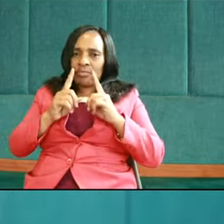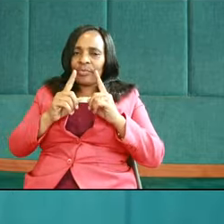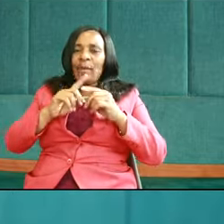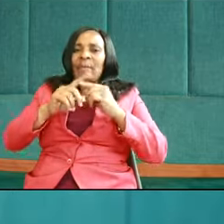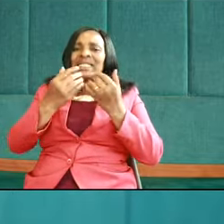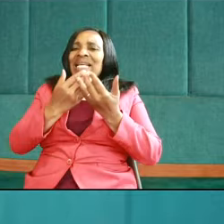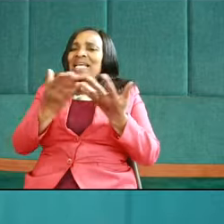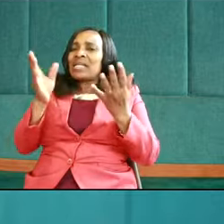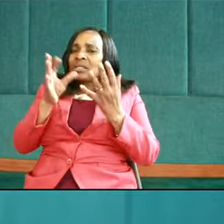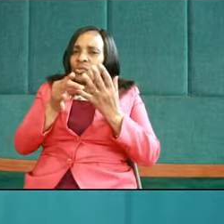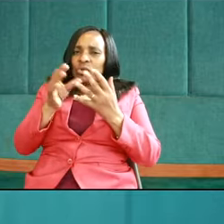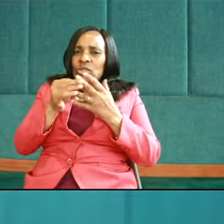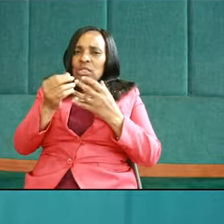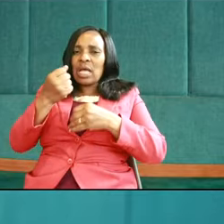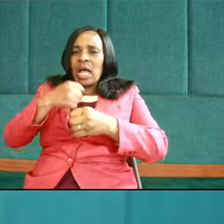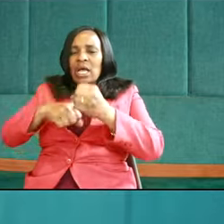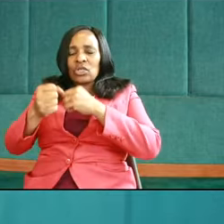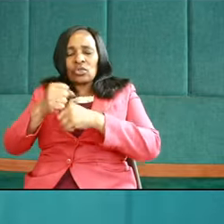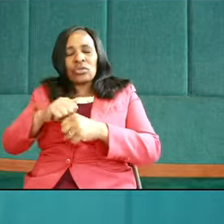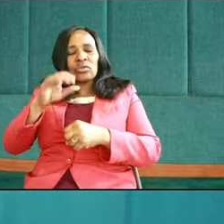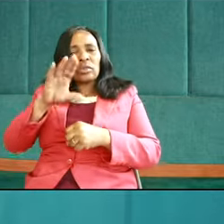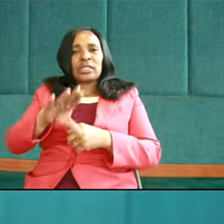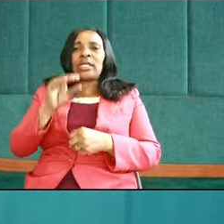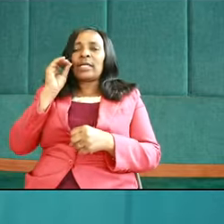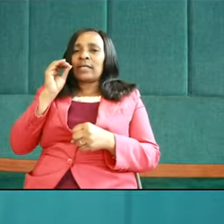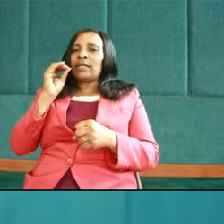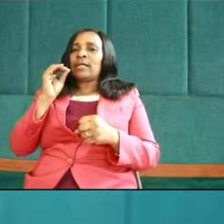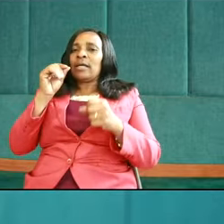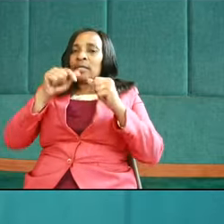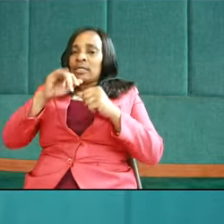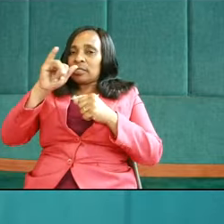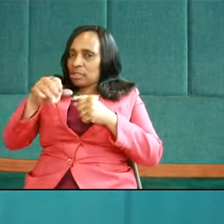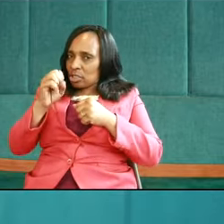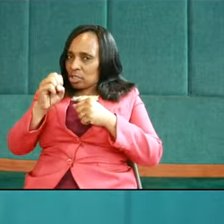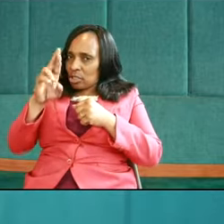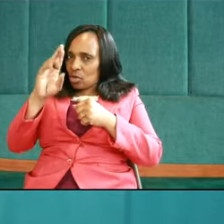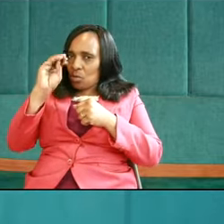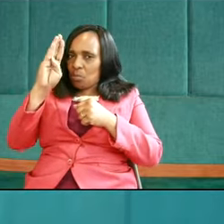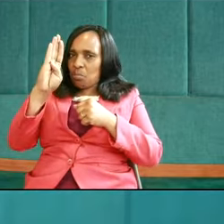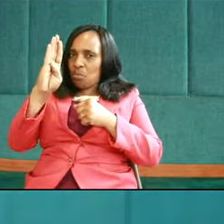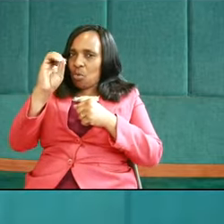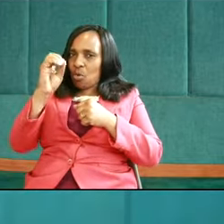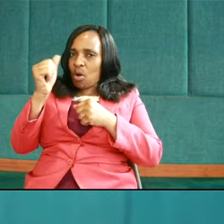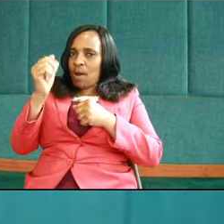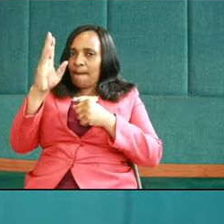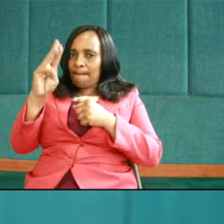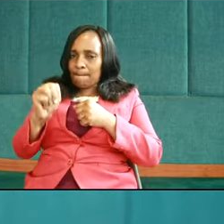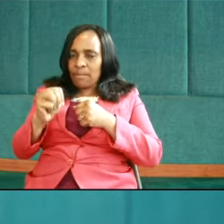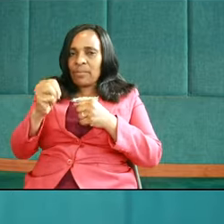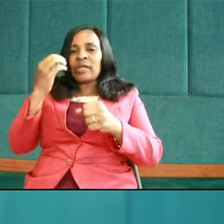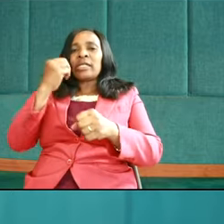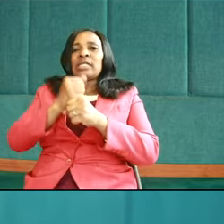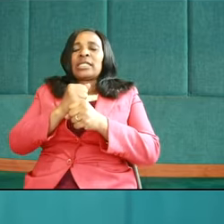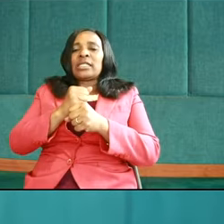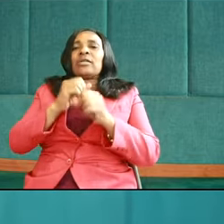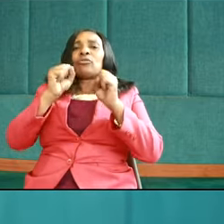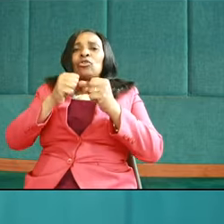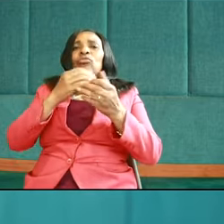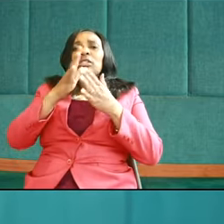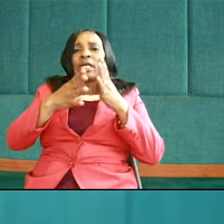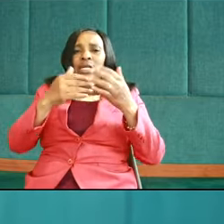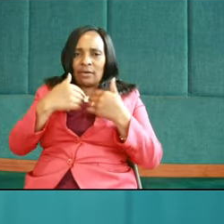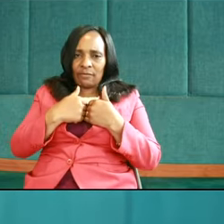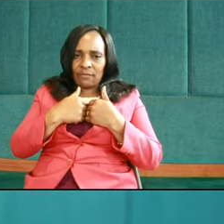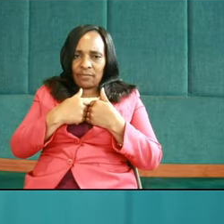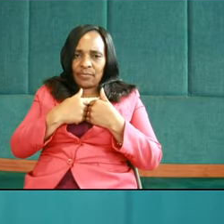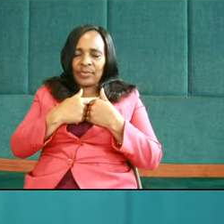choice that we make, every action that we take, just as Jeroboam did, we are feeding into the syndrome. So this